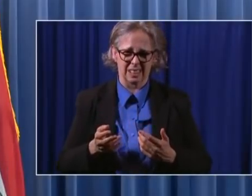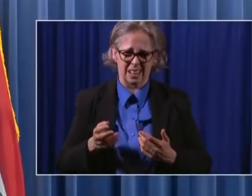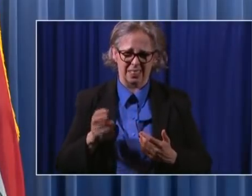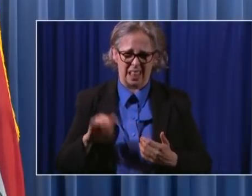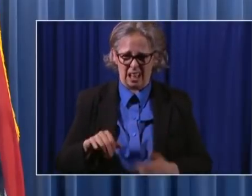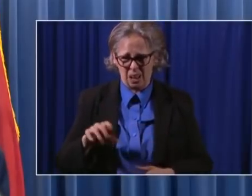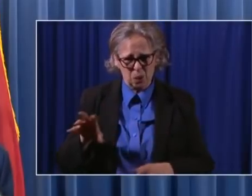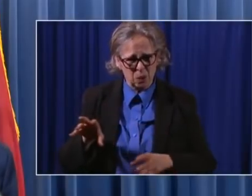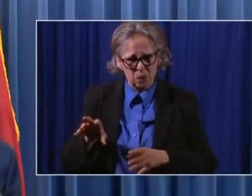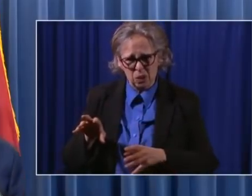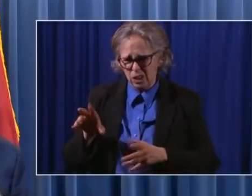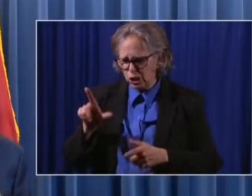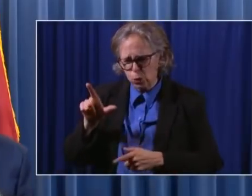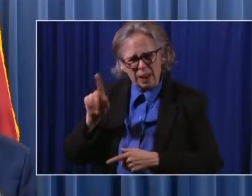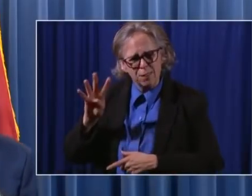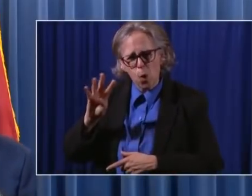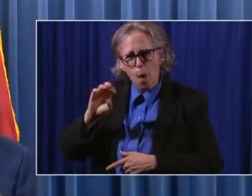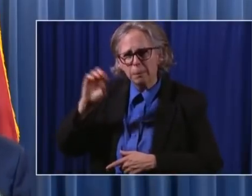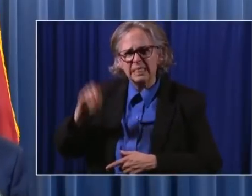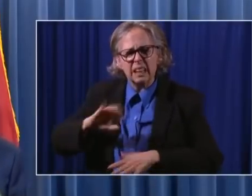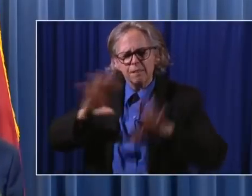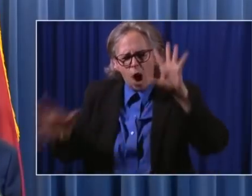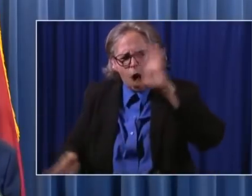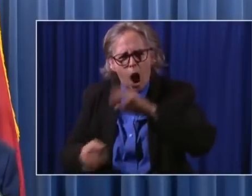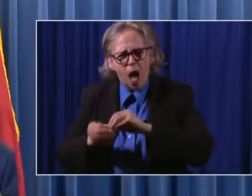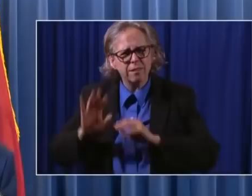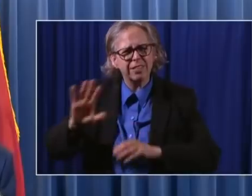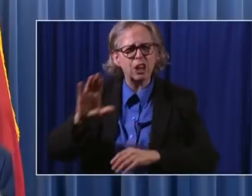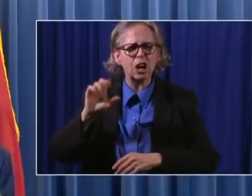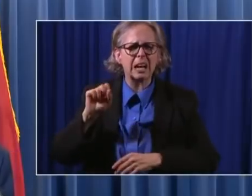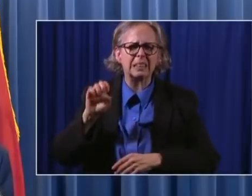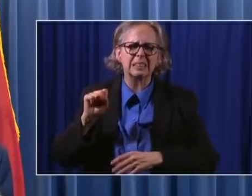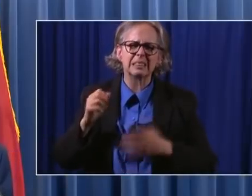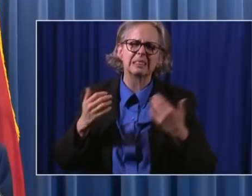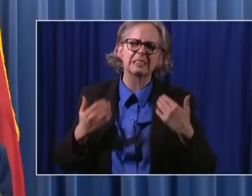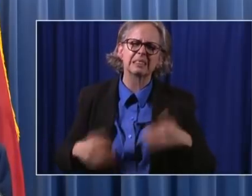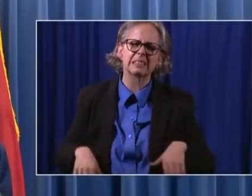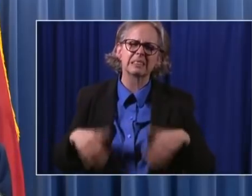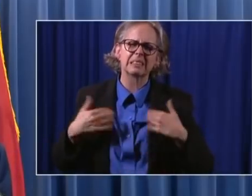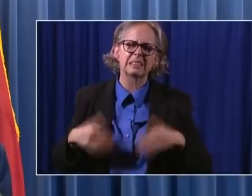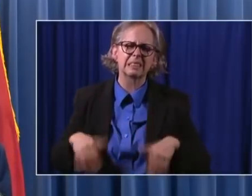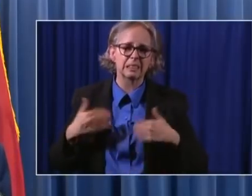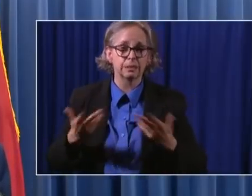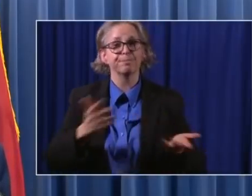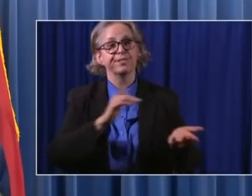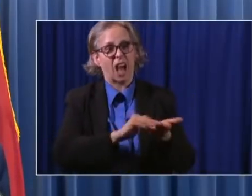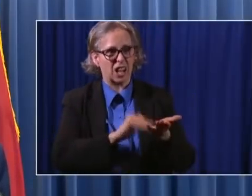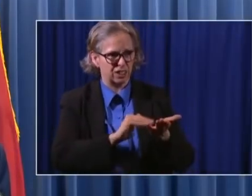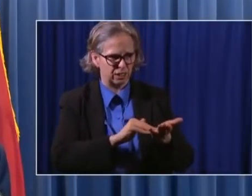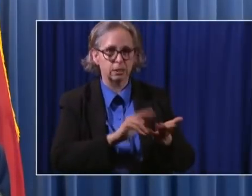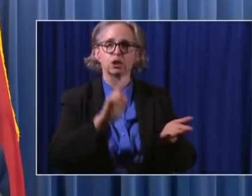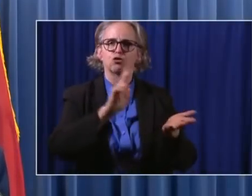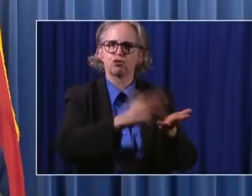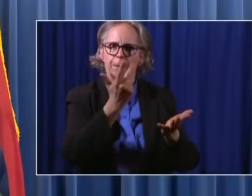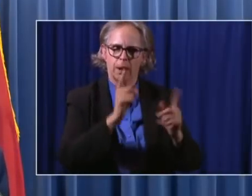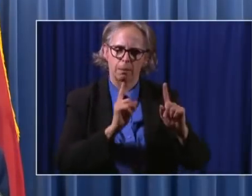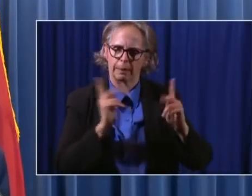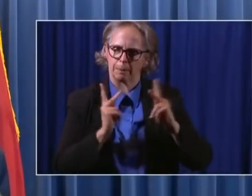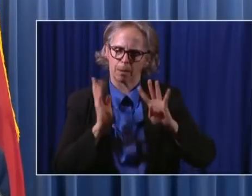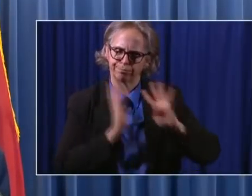pandemic. Additionally, outpatient visits have tripled during the past 3 weeks. To put in perspective, Claremont County,